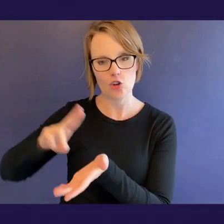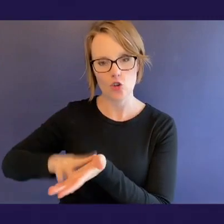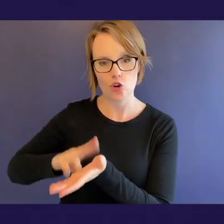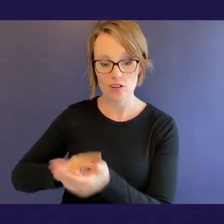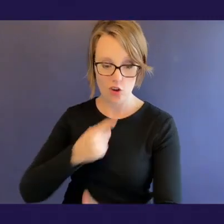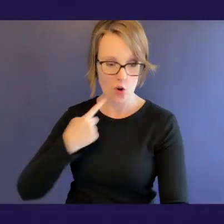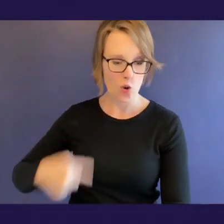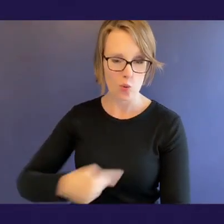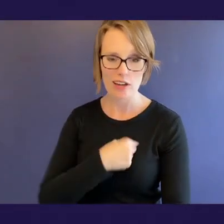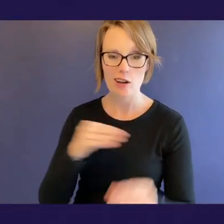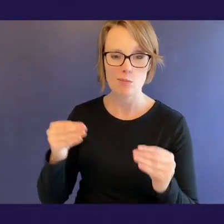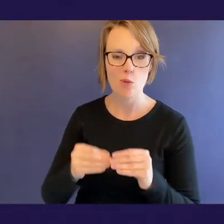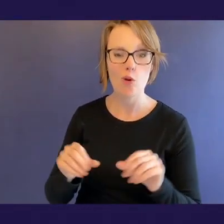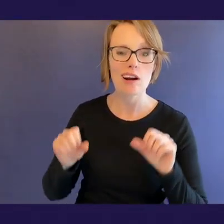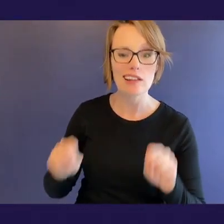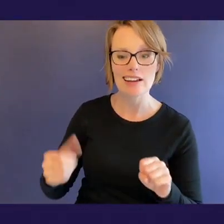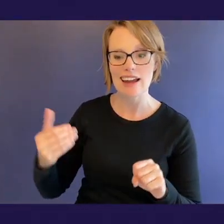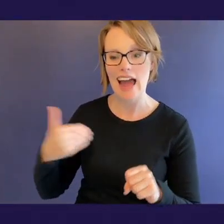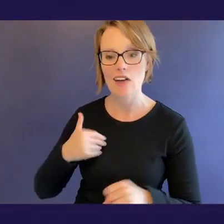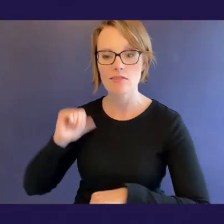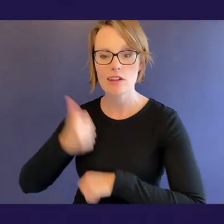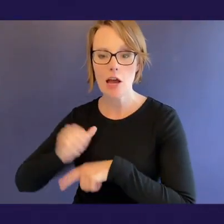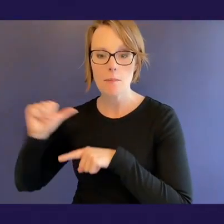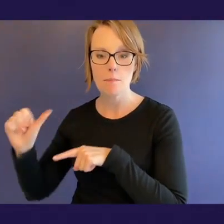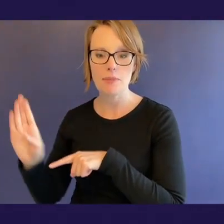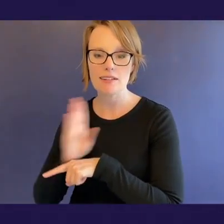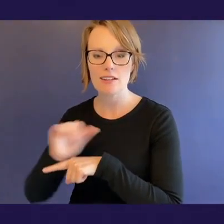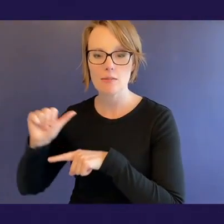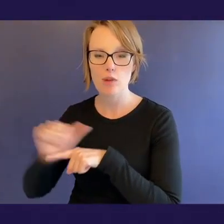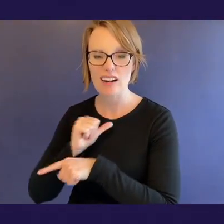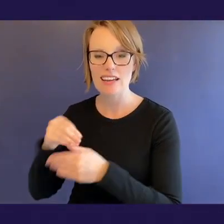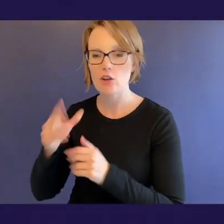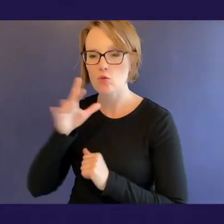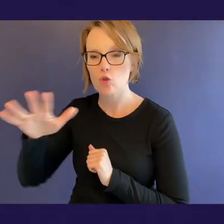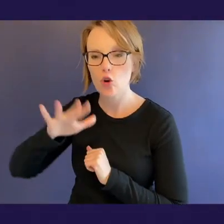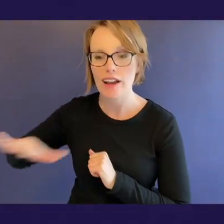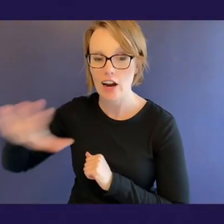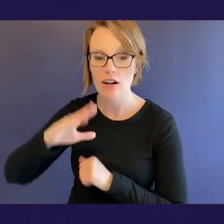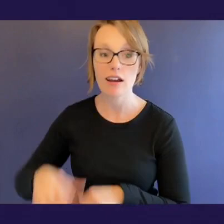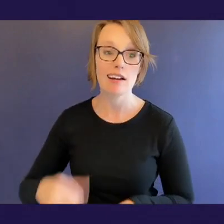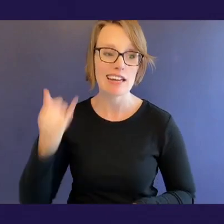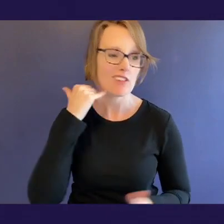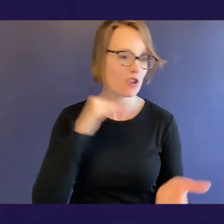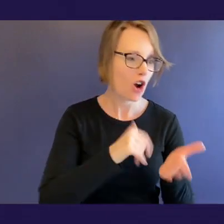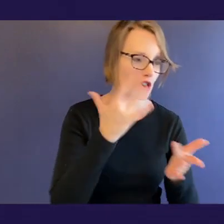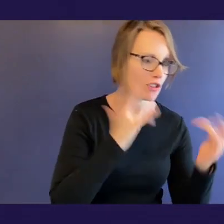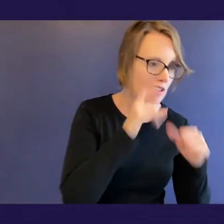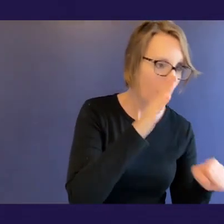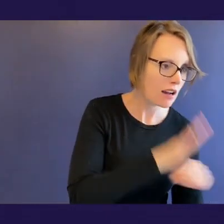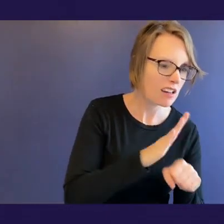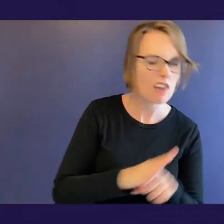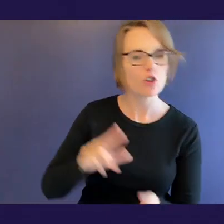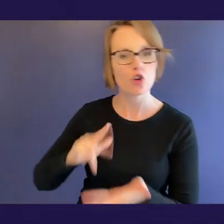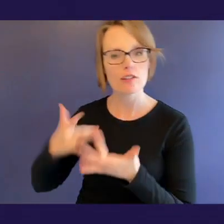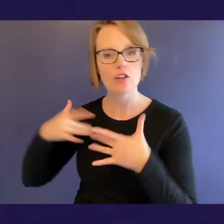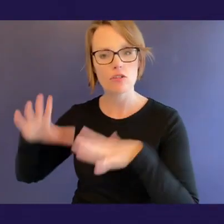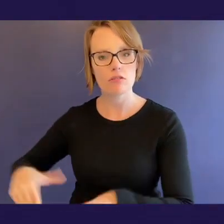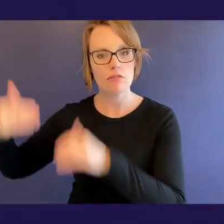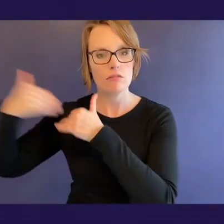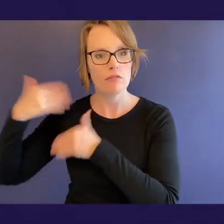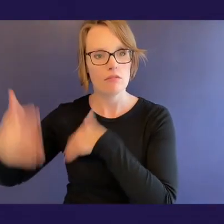have practices in rural, healthcare provider shortage, and low-income regions of the country, thus